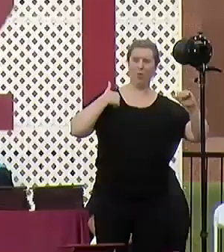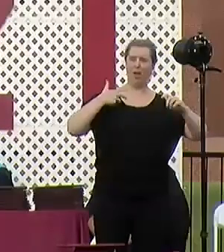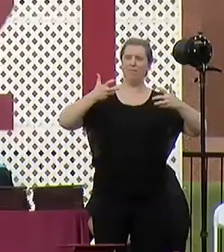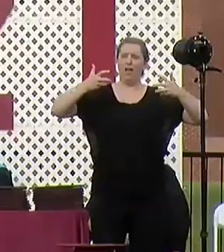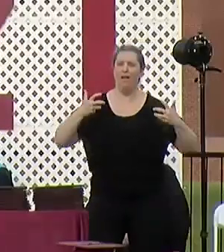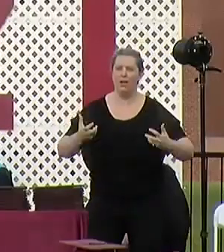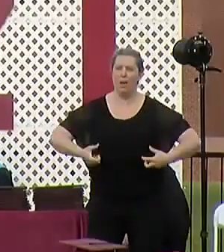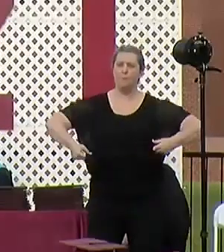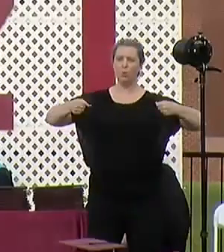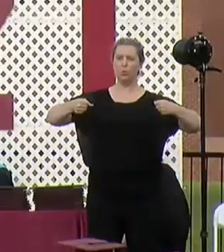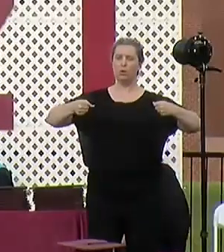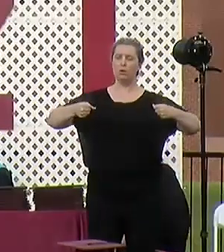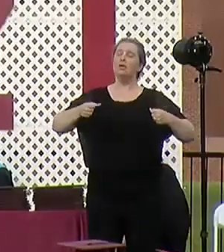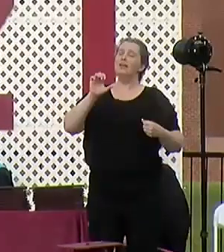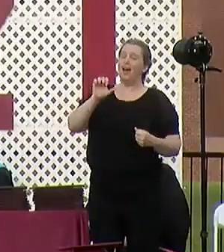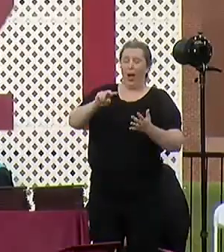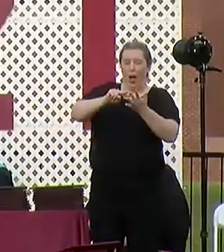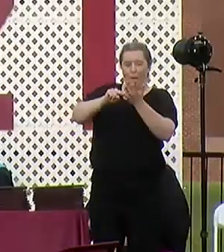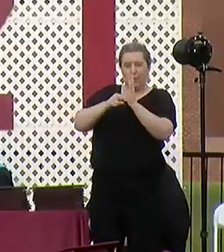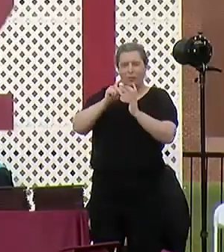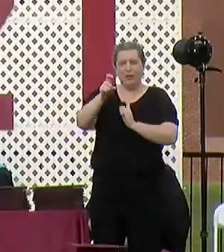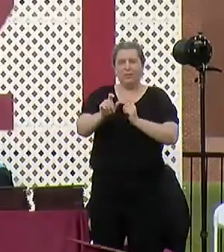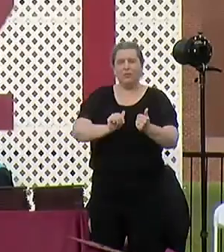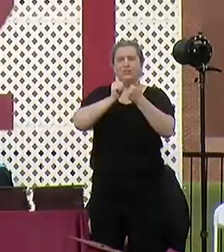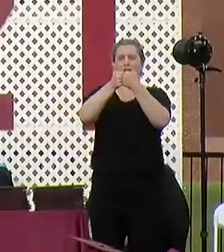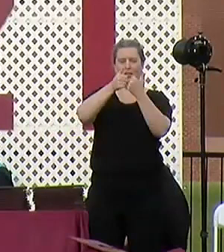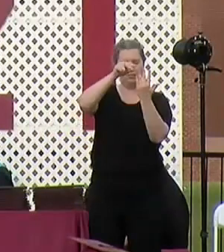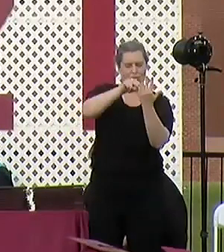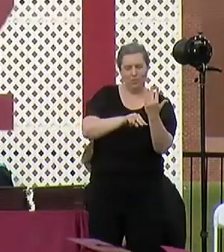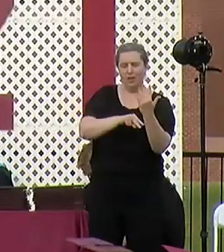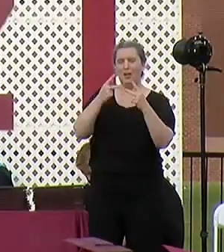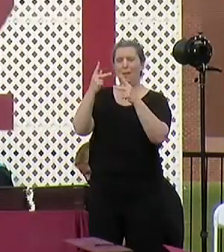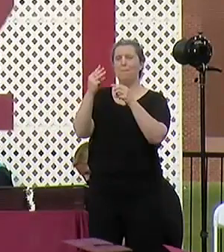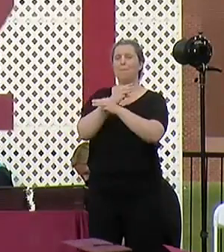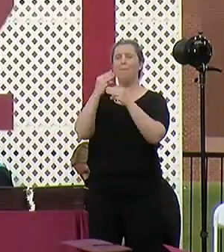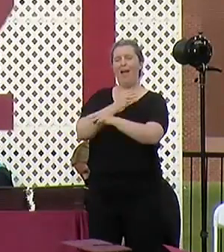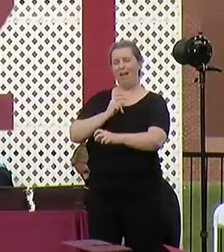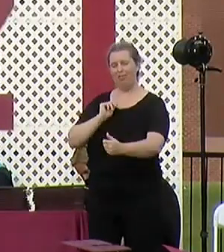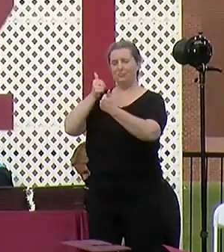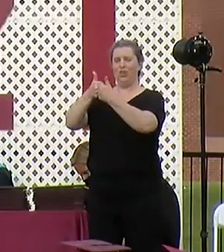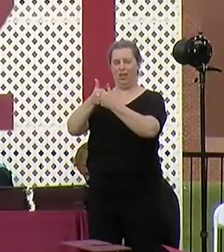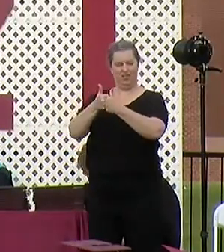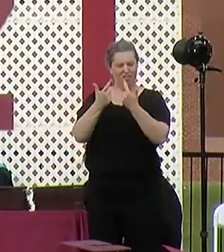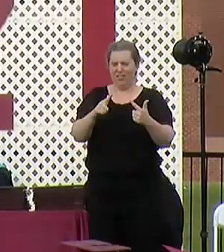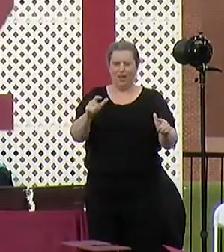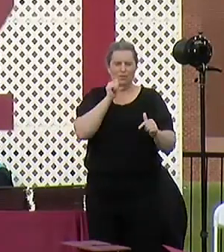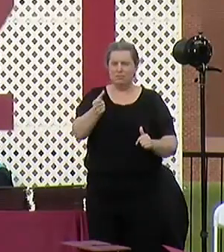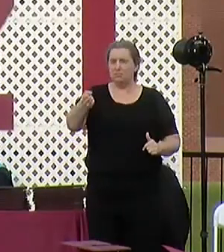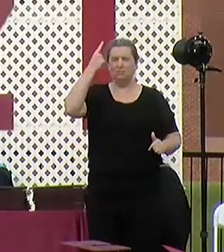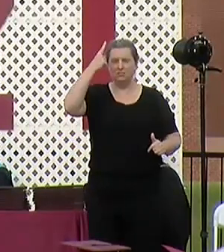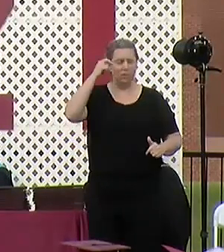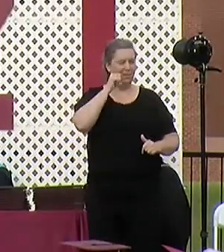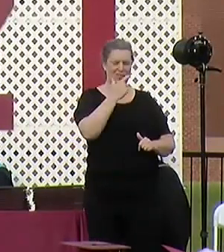why we give you, on purpose, challenging texts, tough math problems, unfamiliar languages, We aren't trying to be